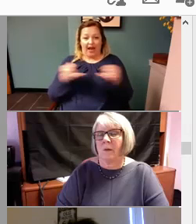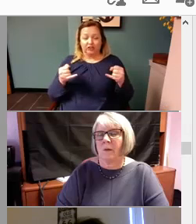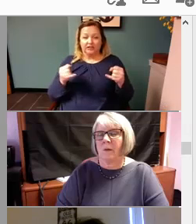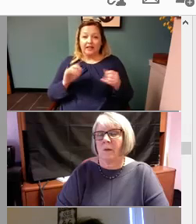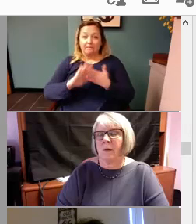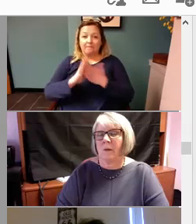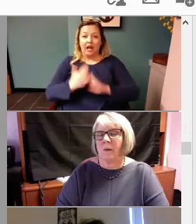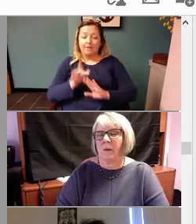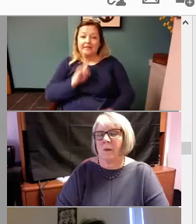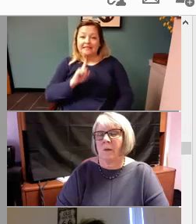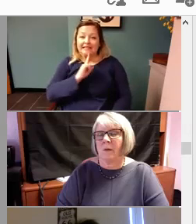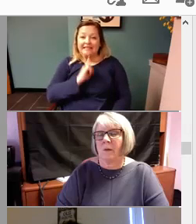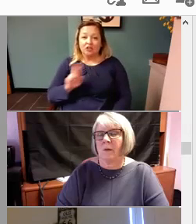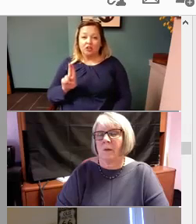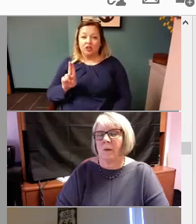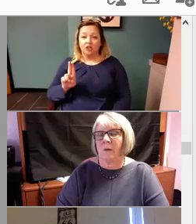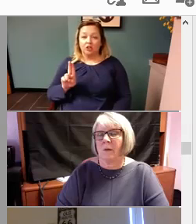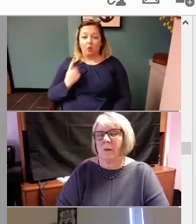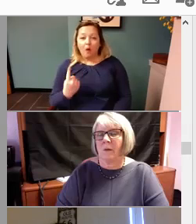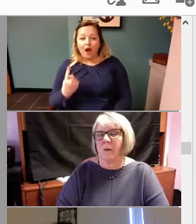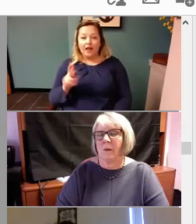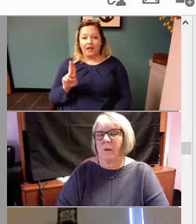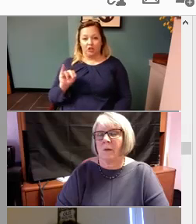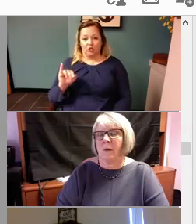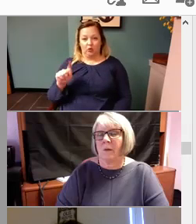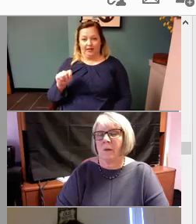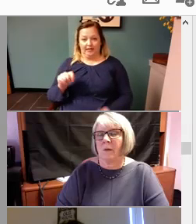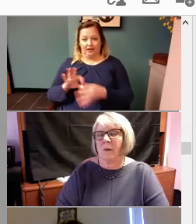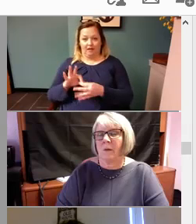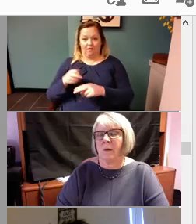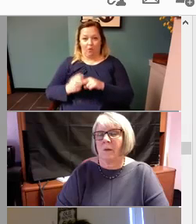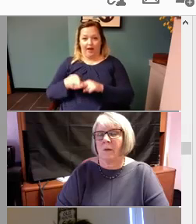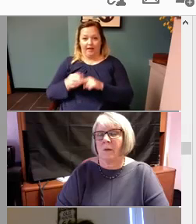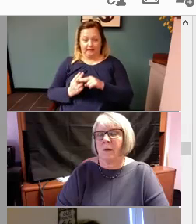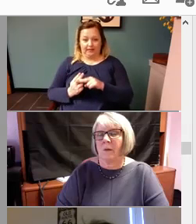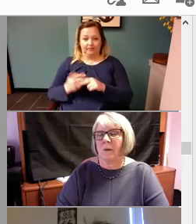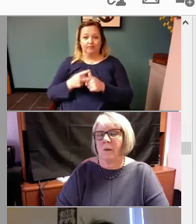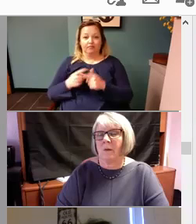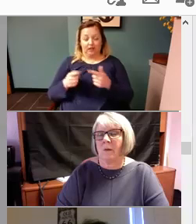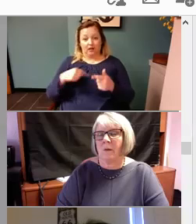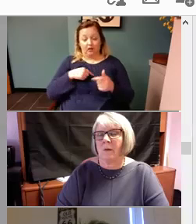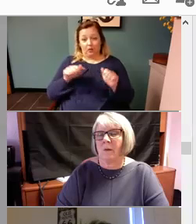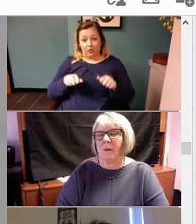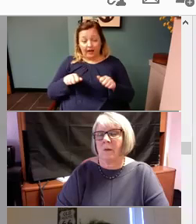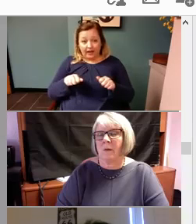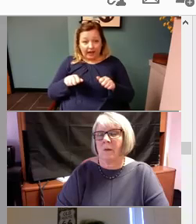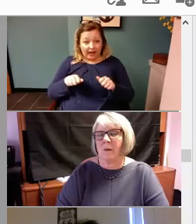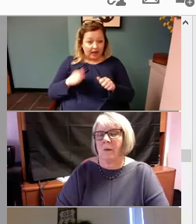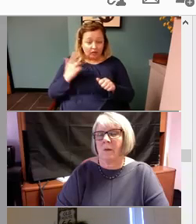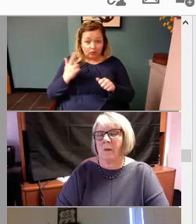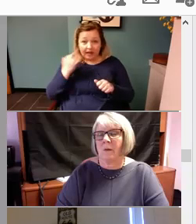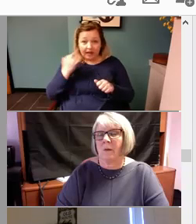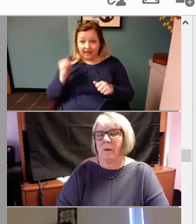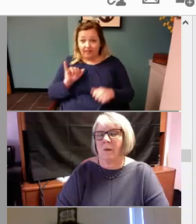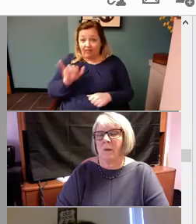BFS as normal and then figuring out whether that particular edge should be part of the shortest path or not,